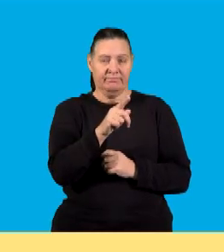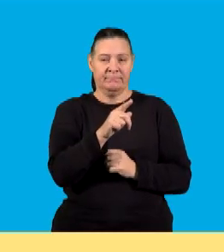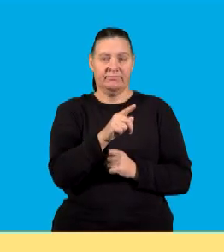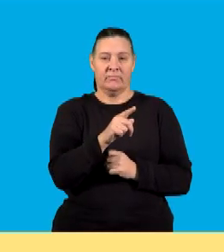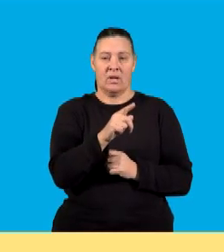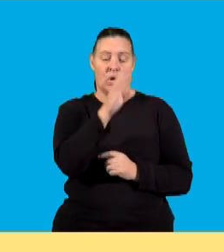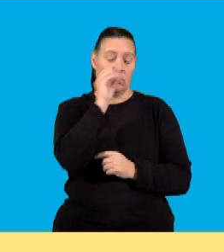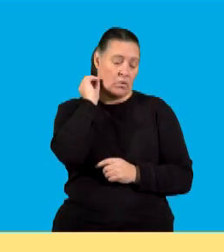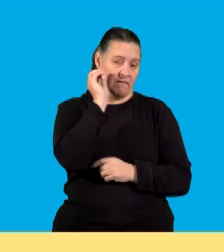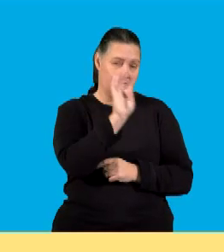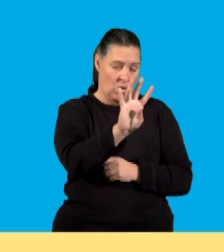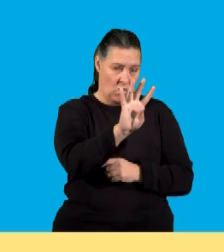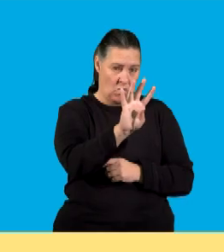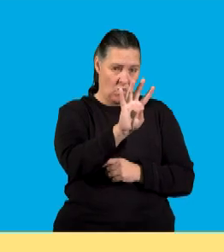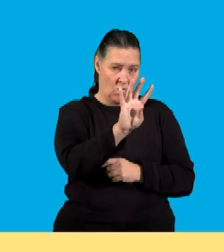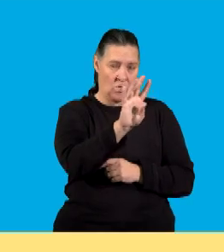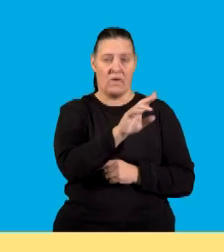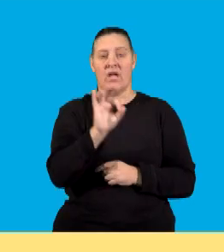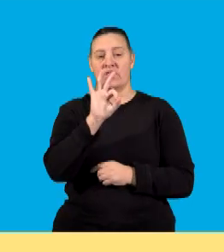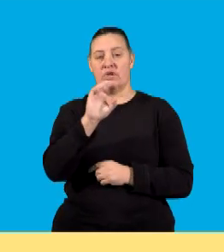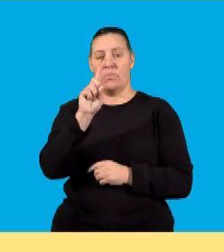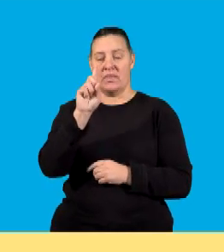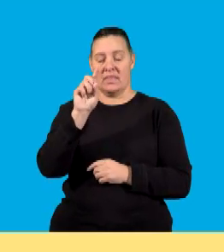is note 4. And I have